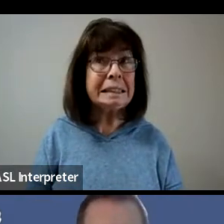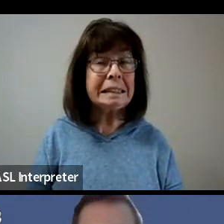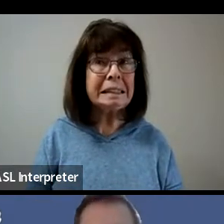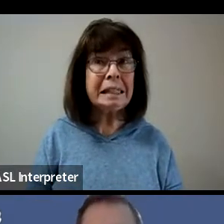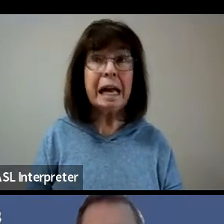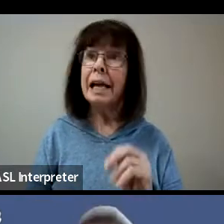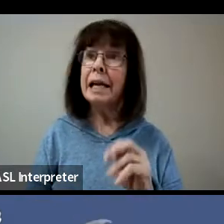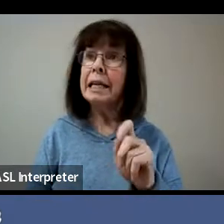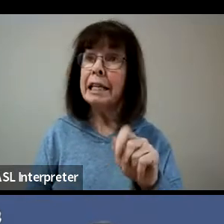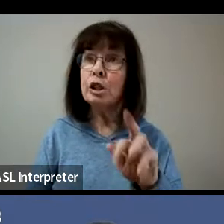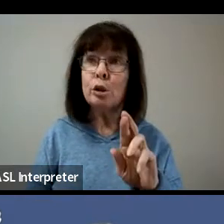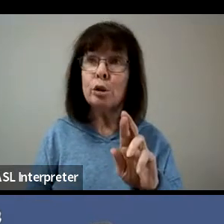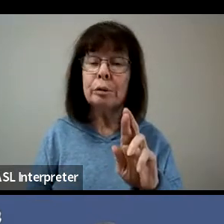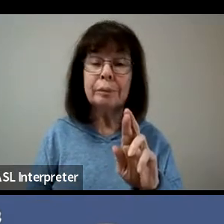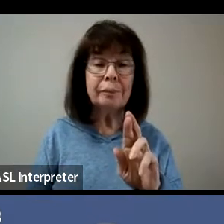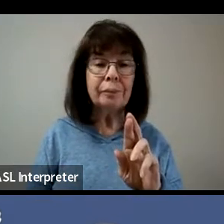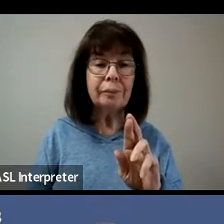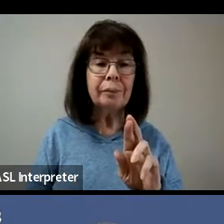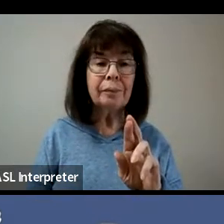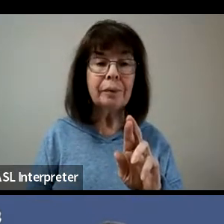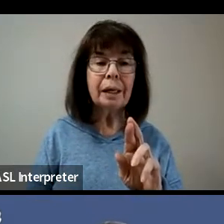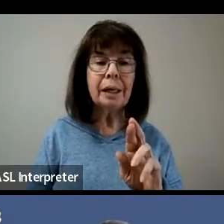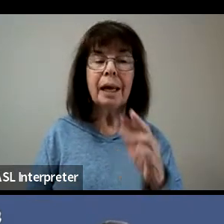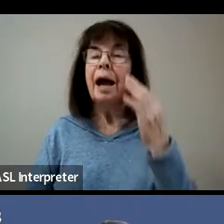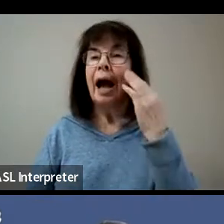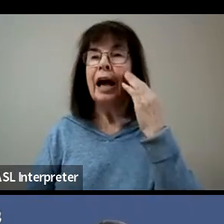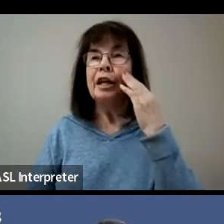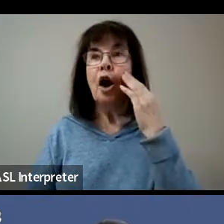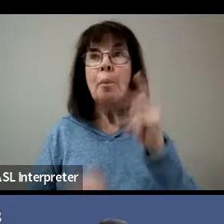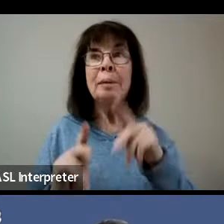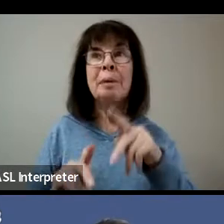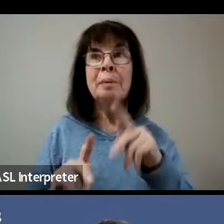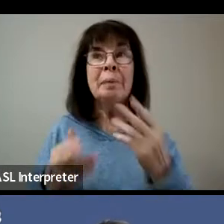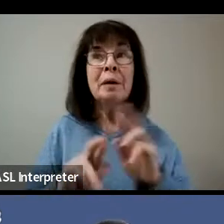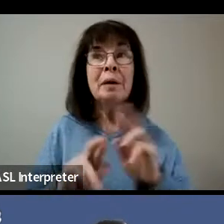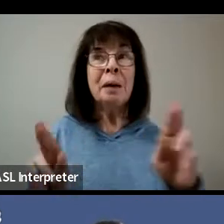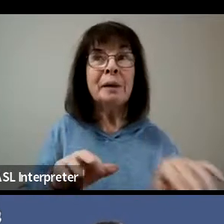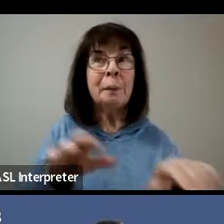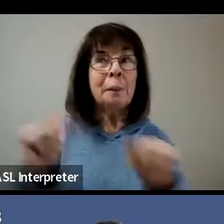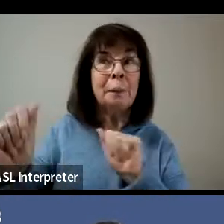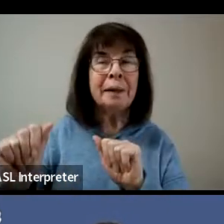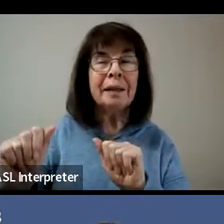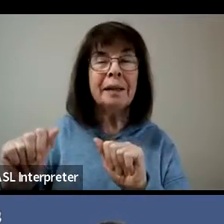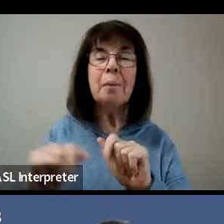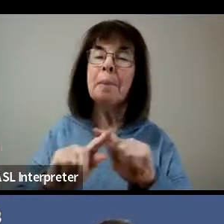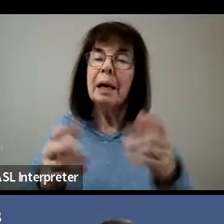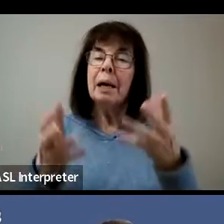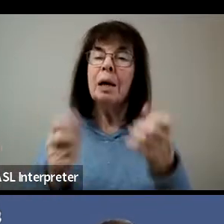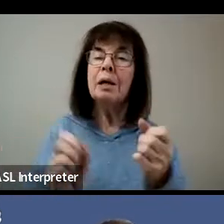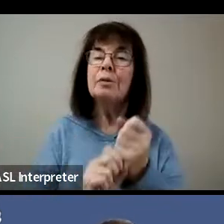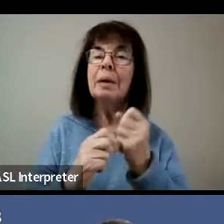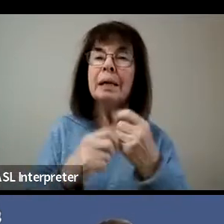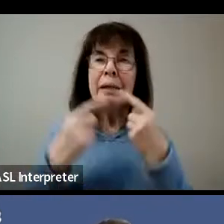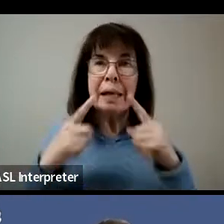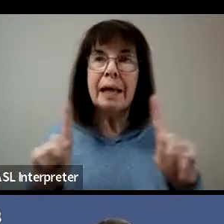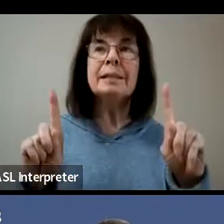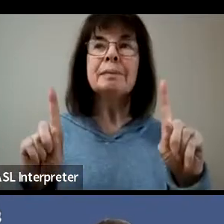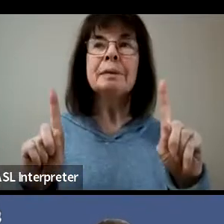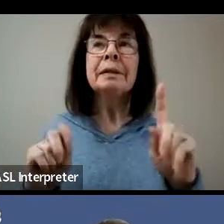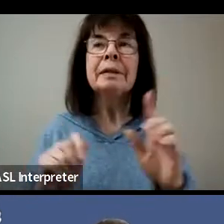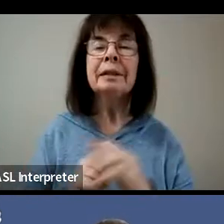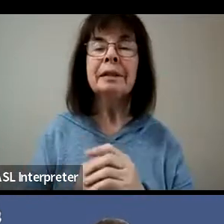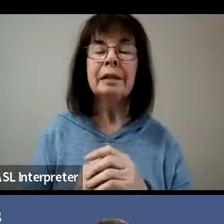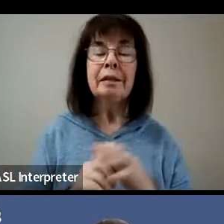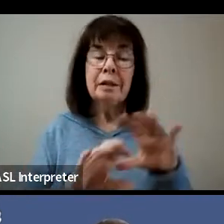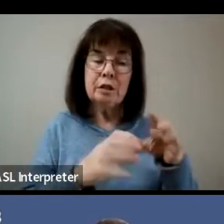Nestor? I know folks might be ready to go, but I just wanted to make the announcement that there's a group